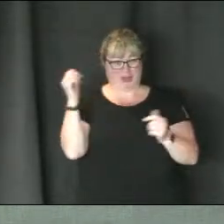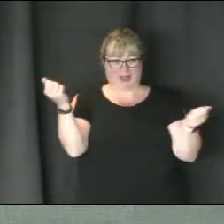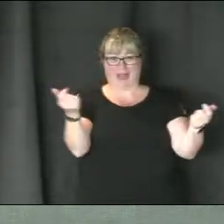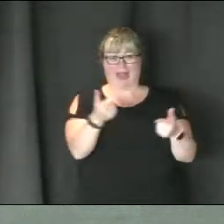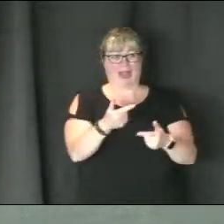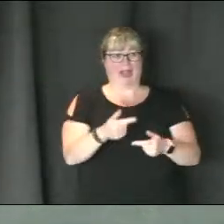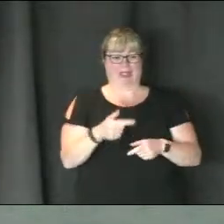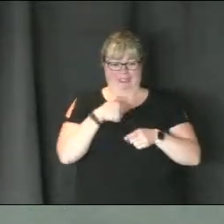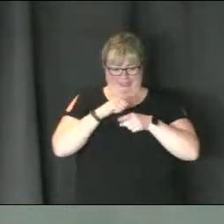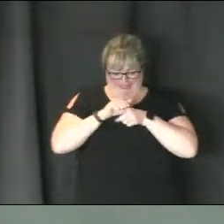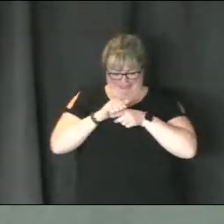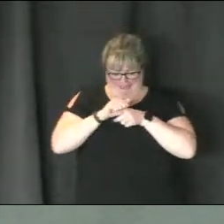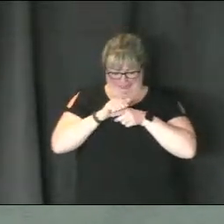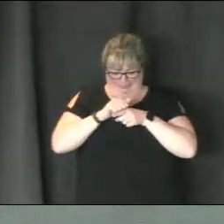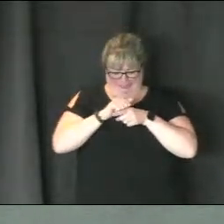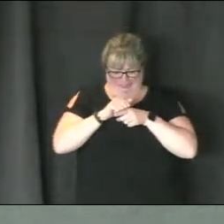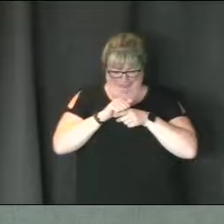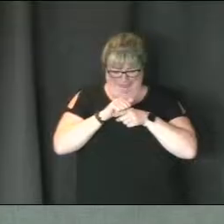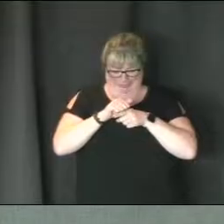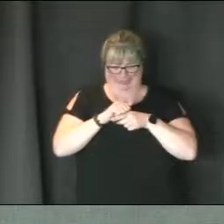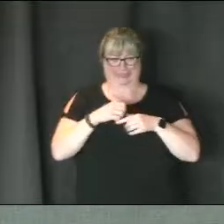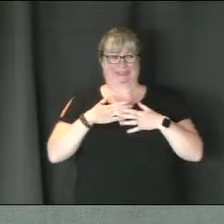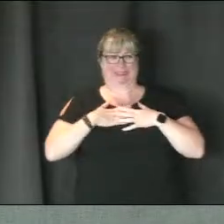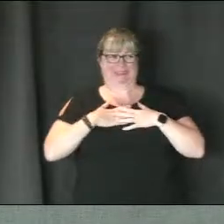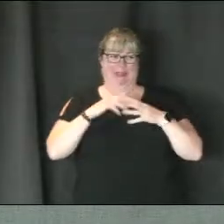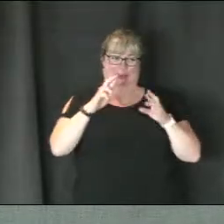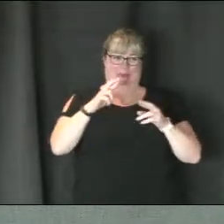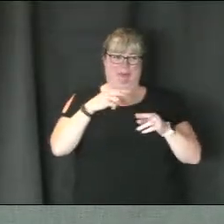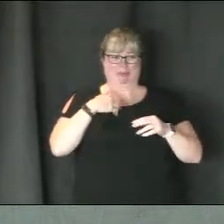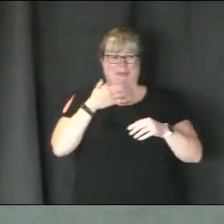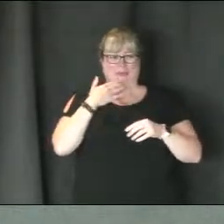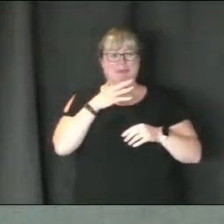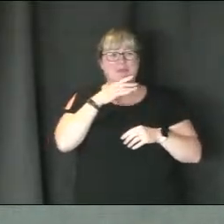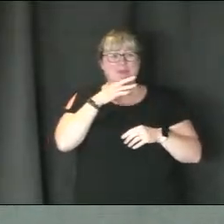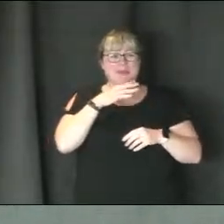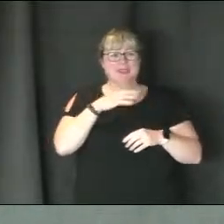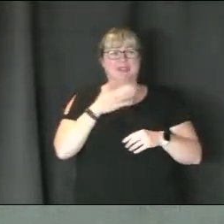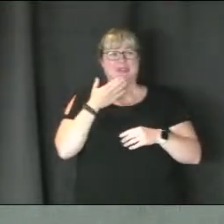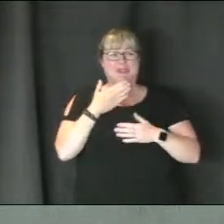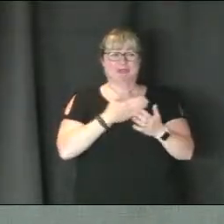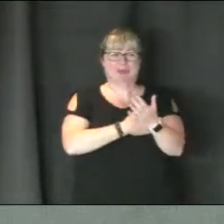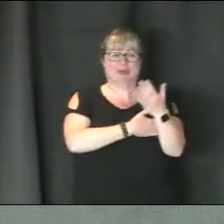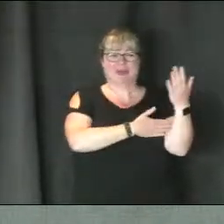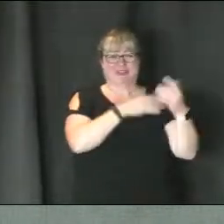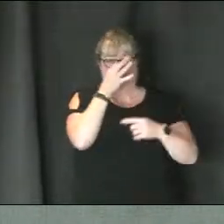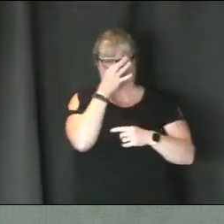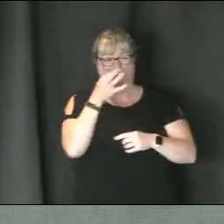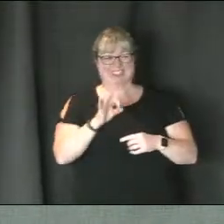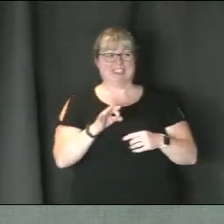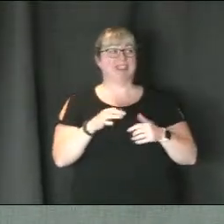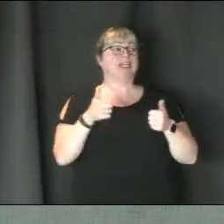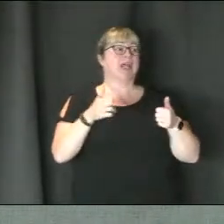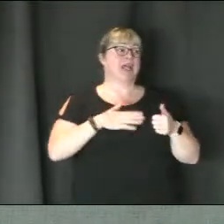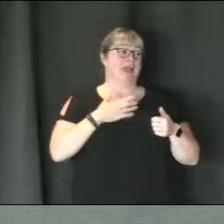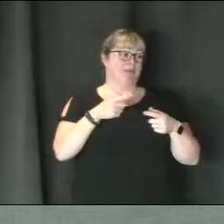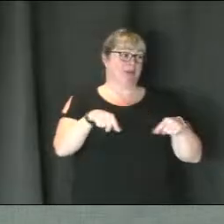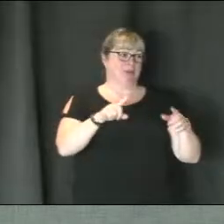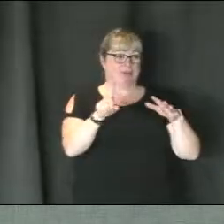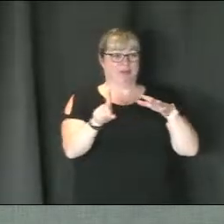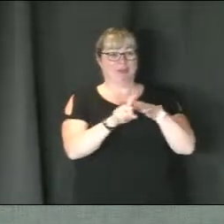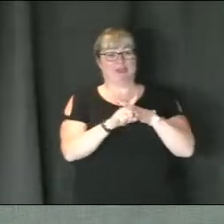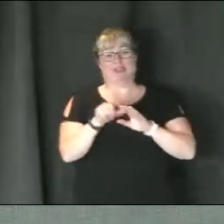I worked on that all morning, so I hope that was at least half accurate. But it is fantastic to see you all here this morning